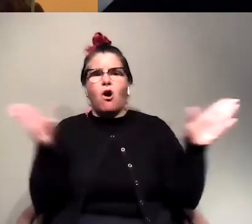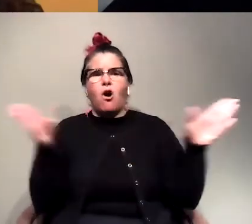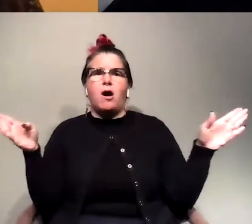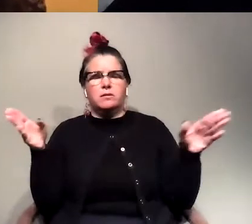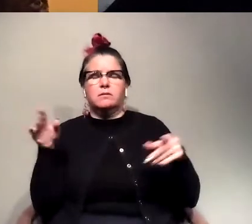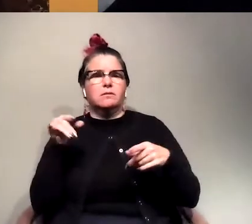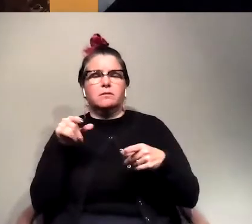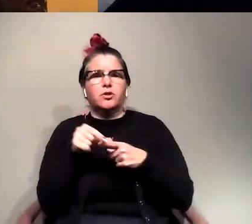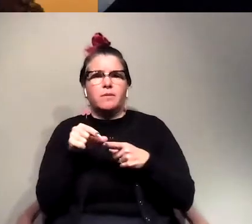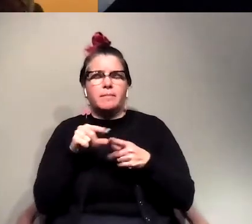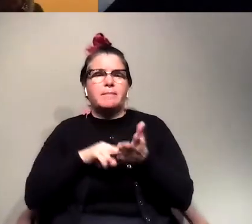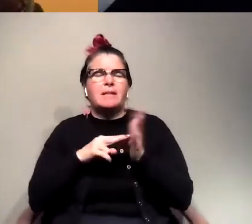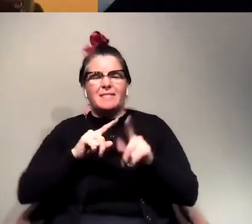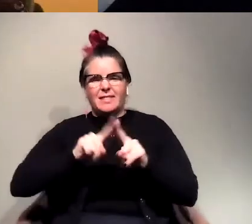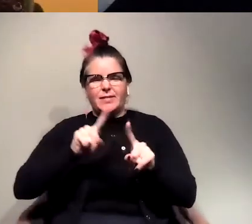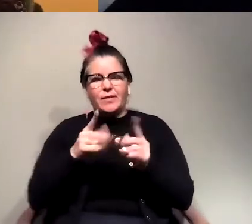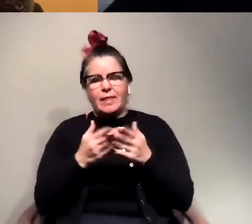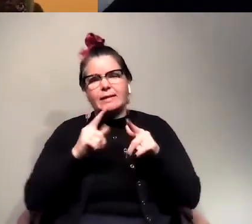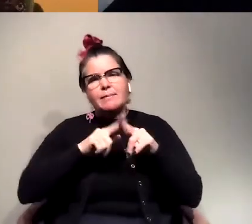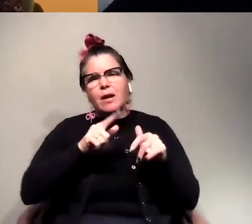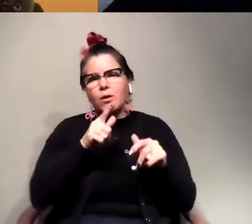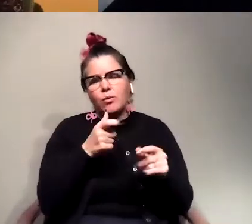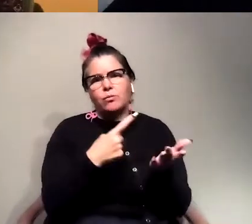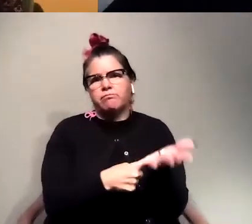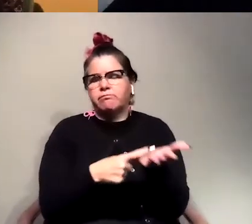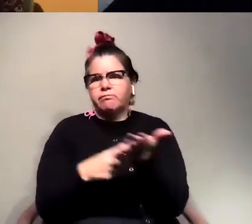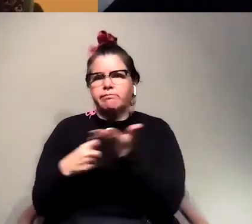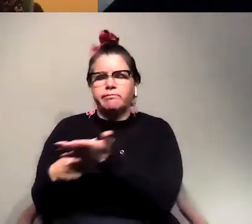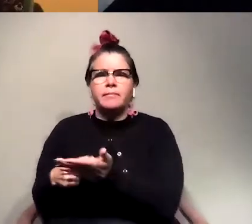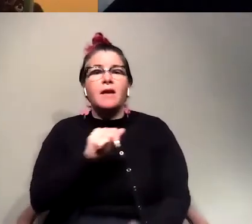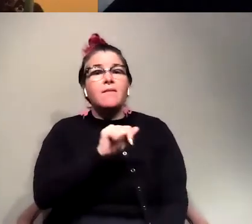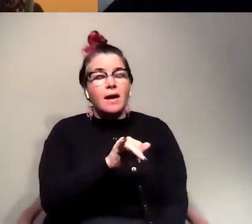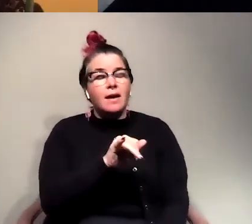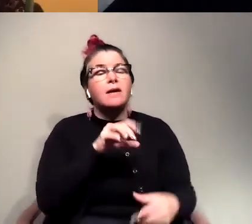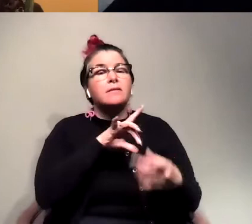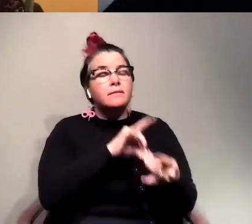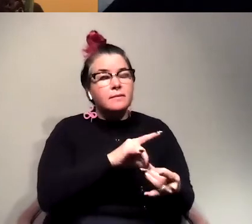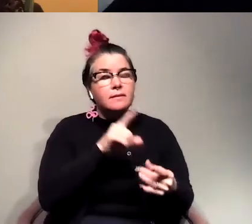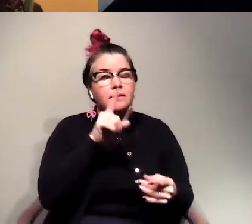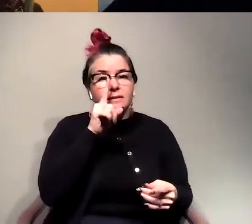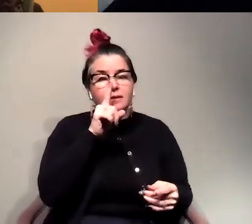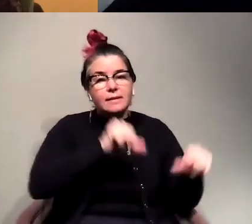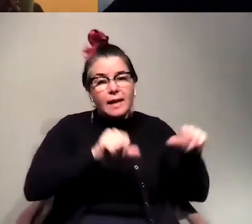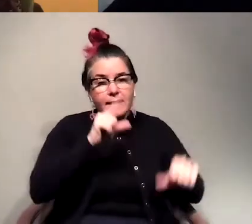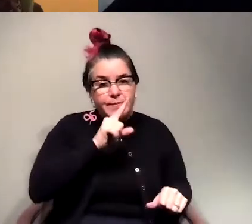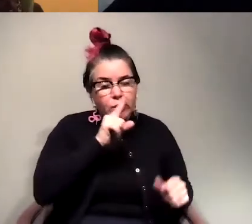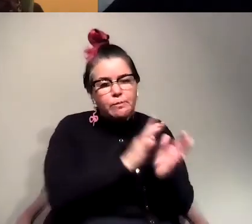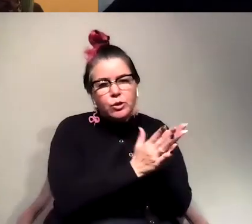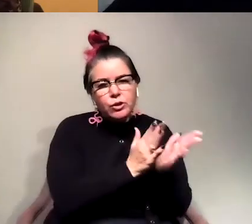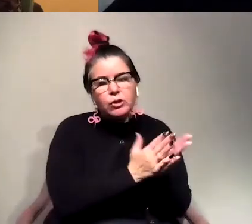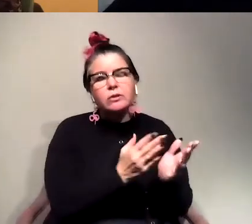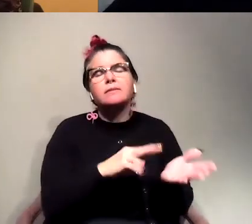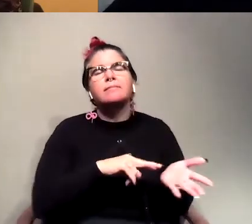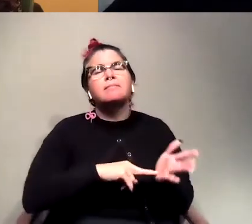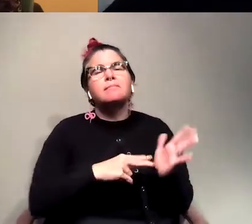many things depending on who's talking. So we've got AI in science fiction, and those are often things that are